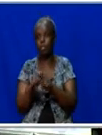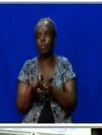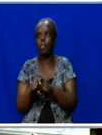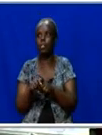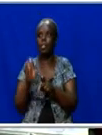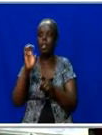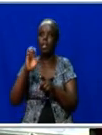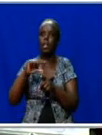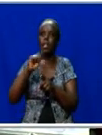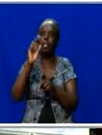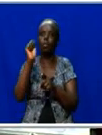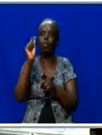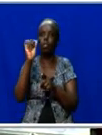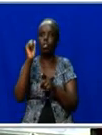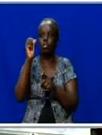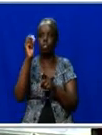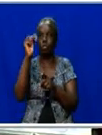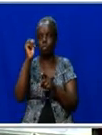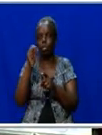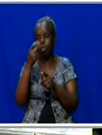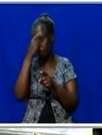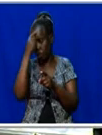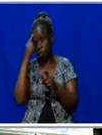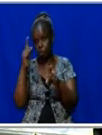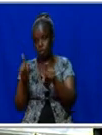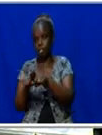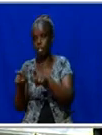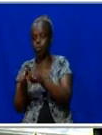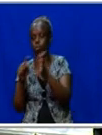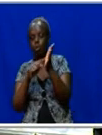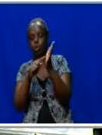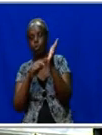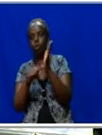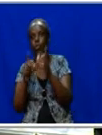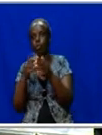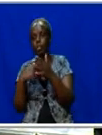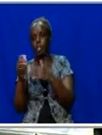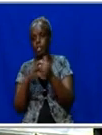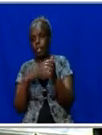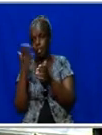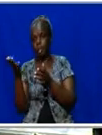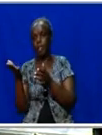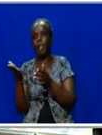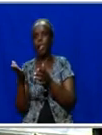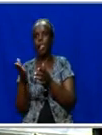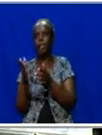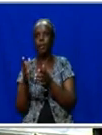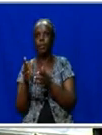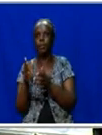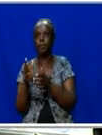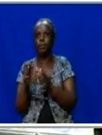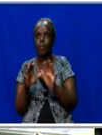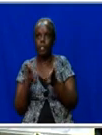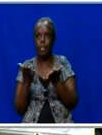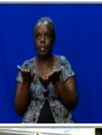equation because of the equal sign, but this is a quadratic expression because the equal sign is missing.